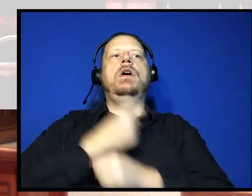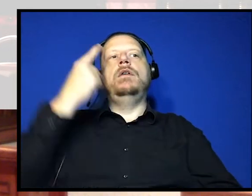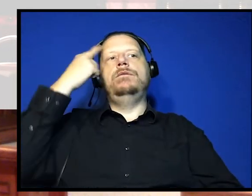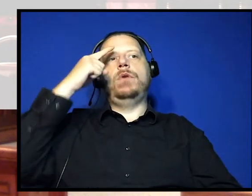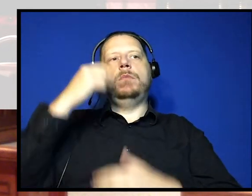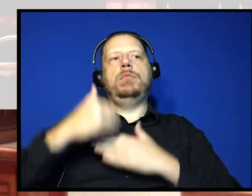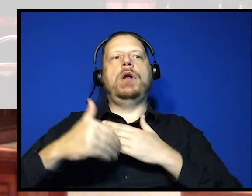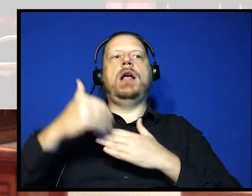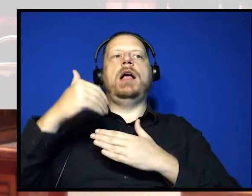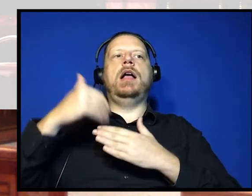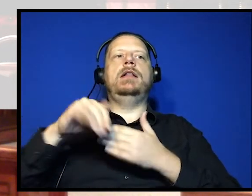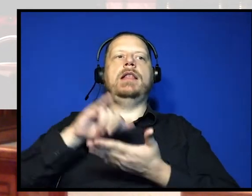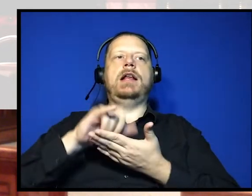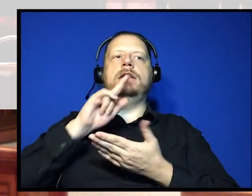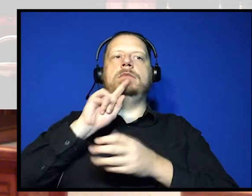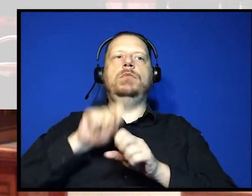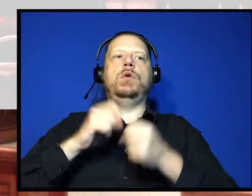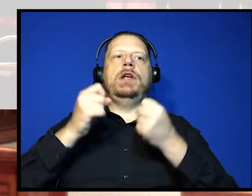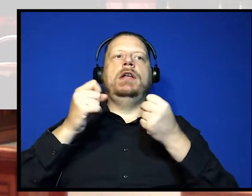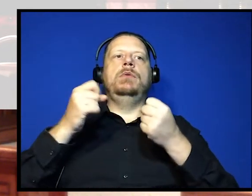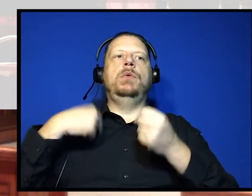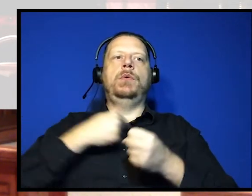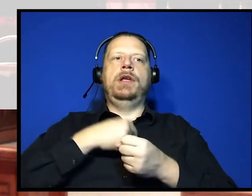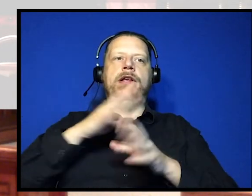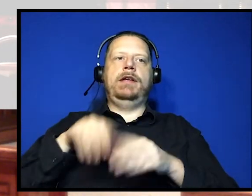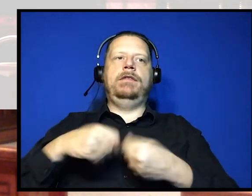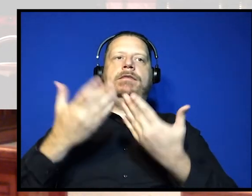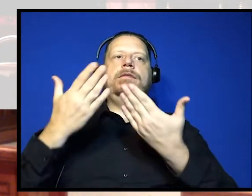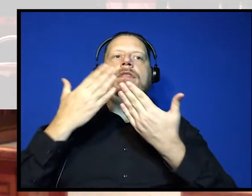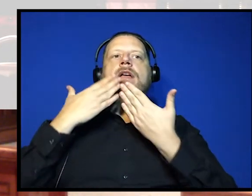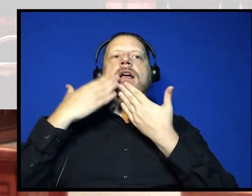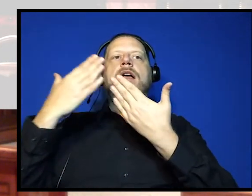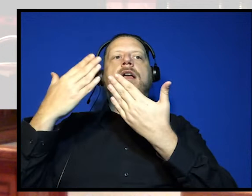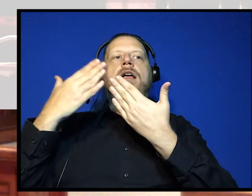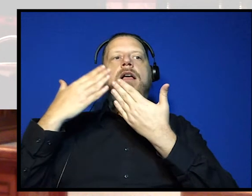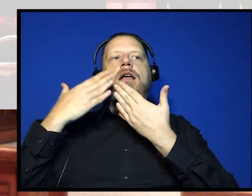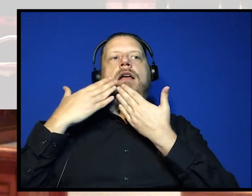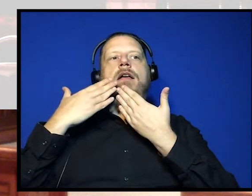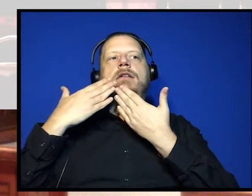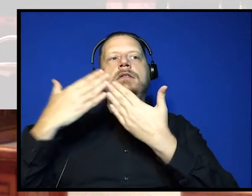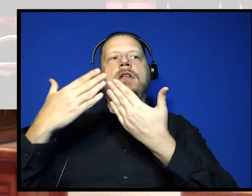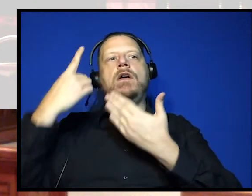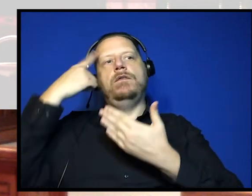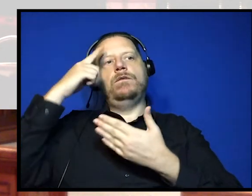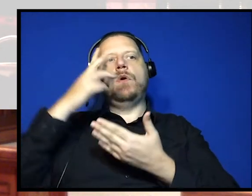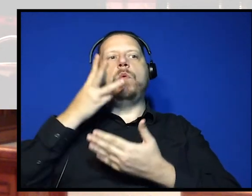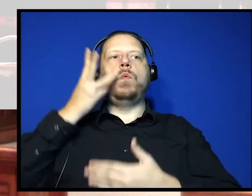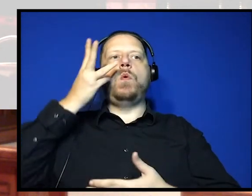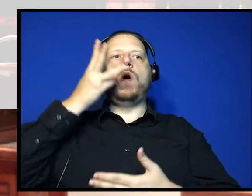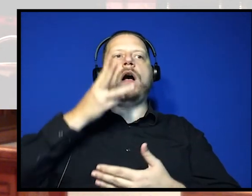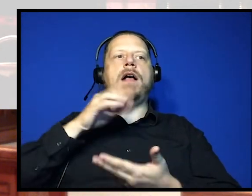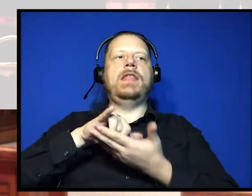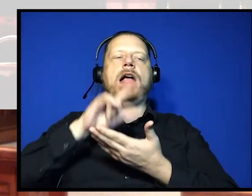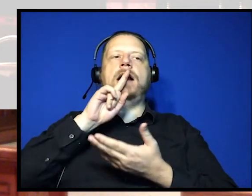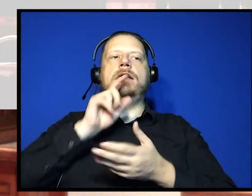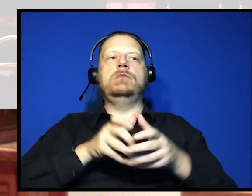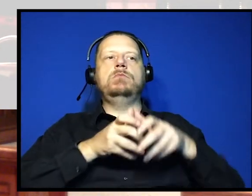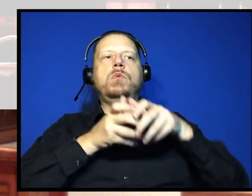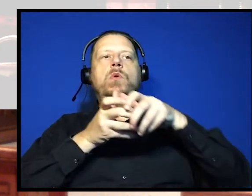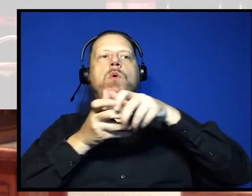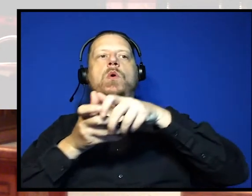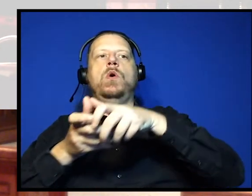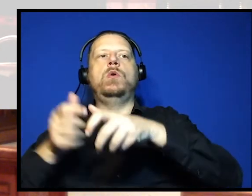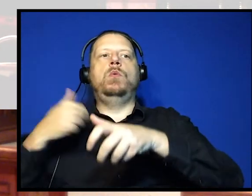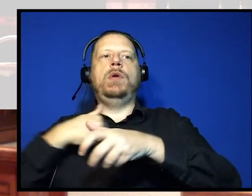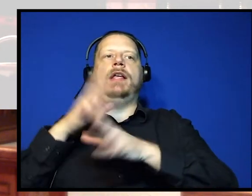love. For bread that is broken, we give thanks. For wine that